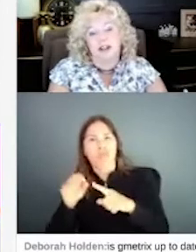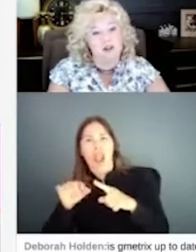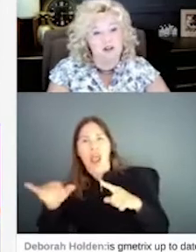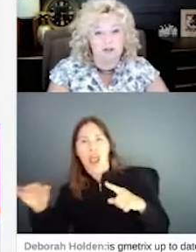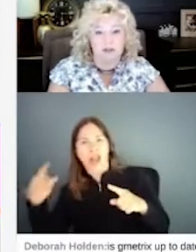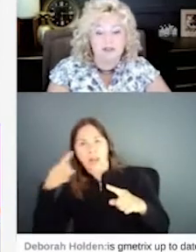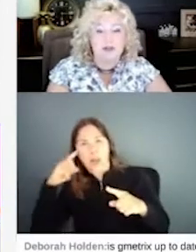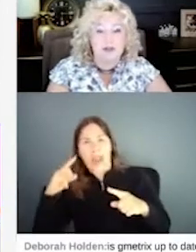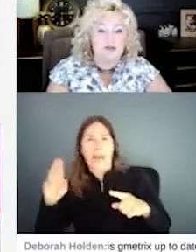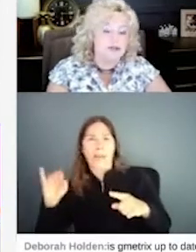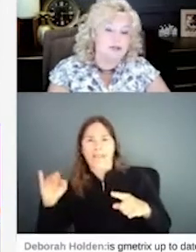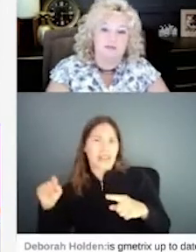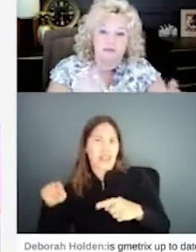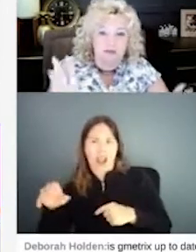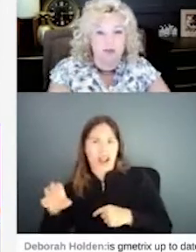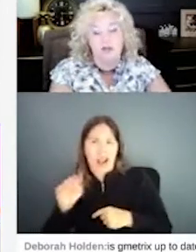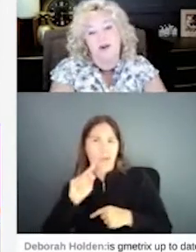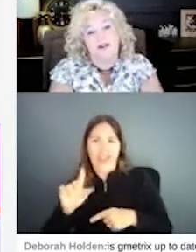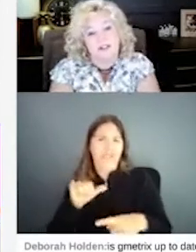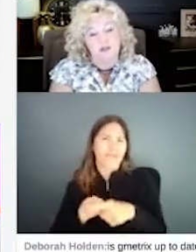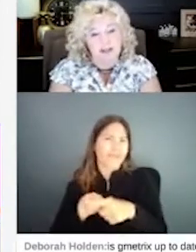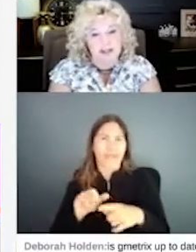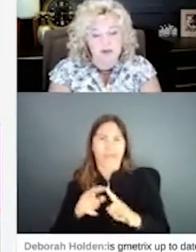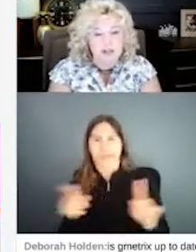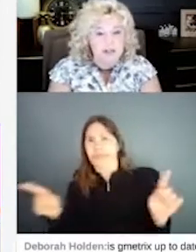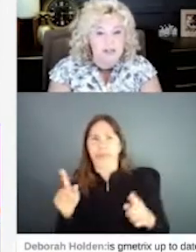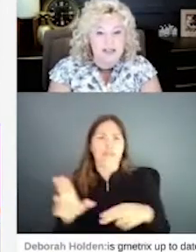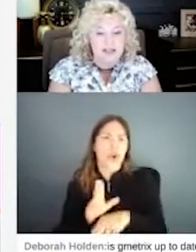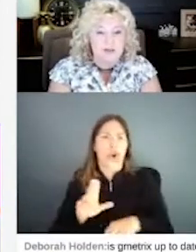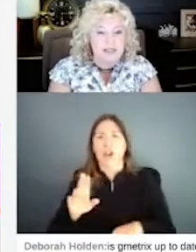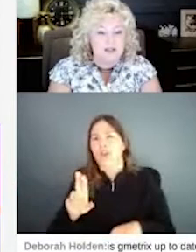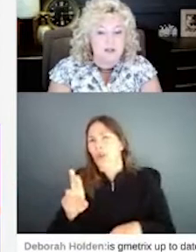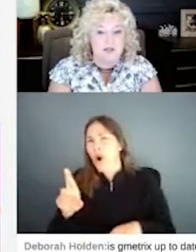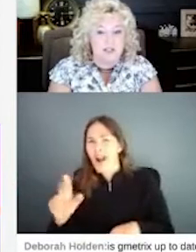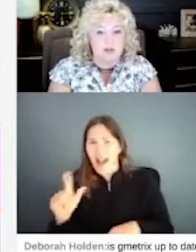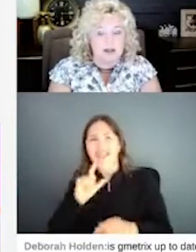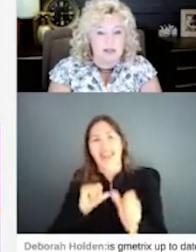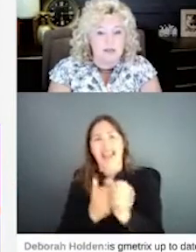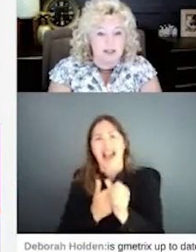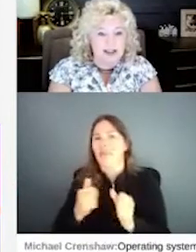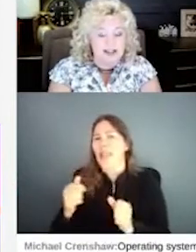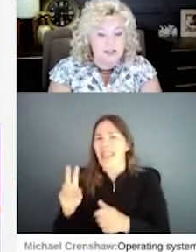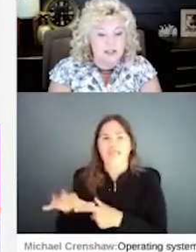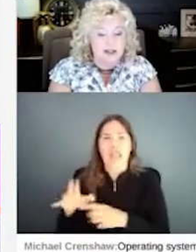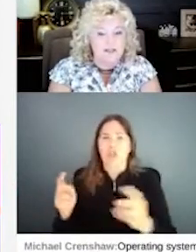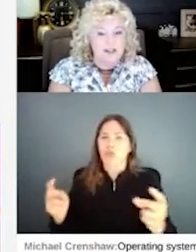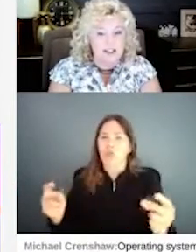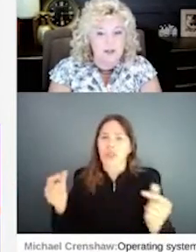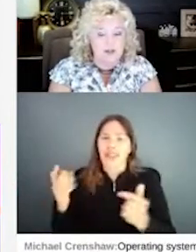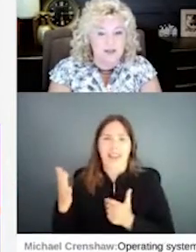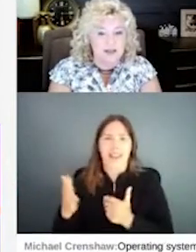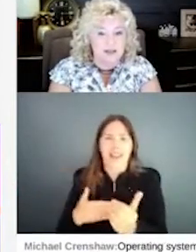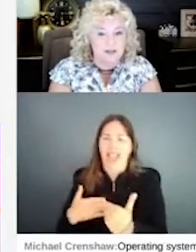www.brainbuffet.com or whatever their full URL is right now, they can update those videos on the fly a lot faster than